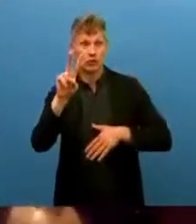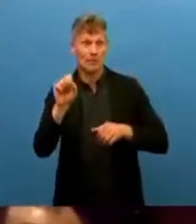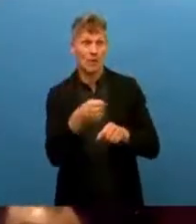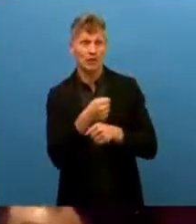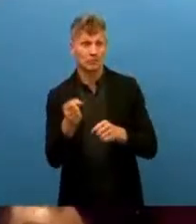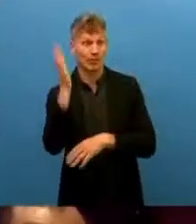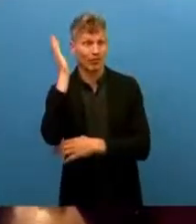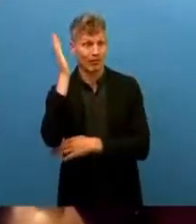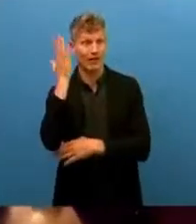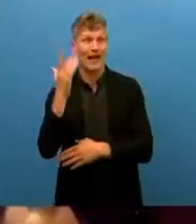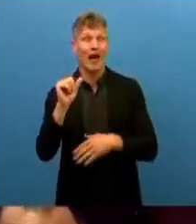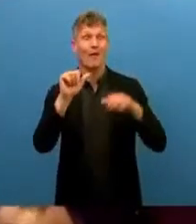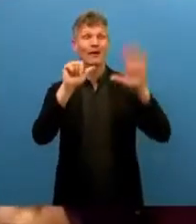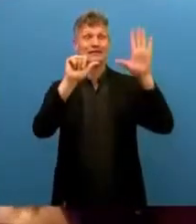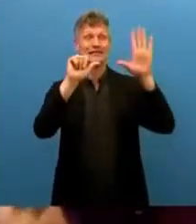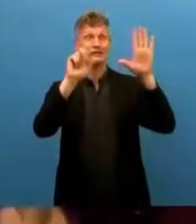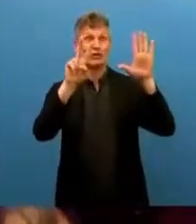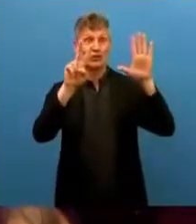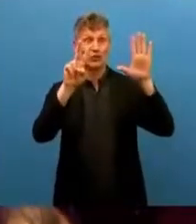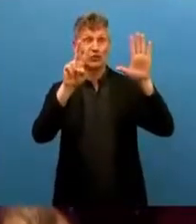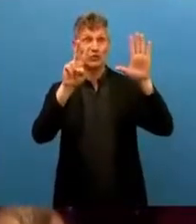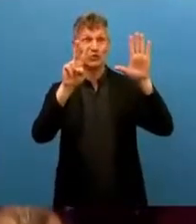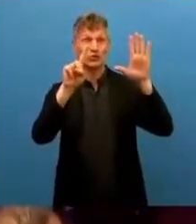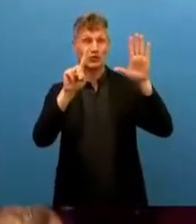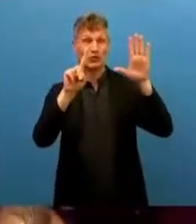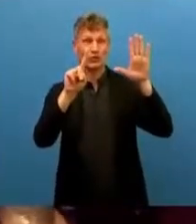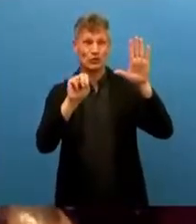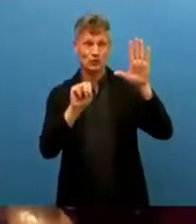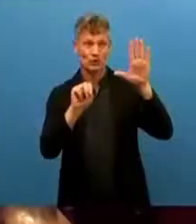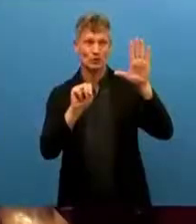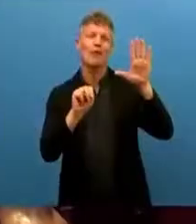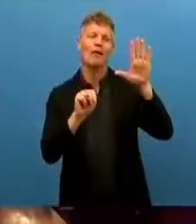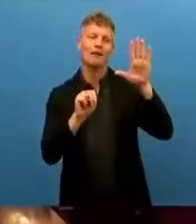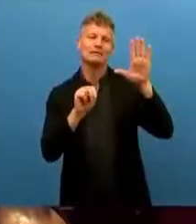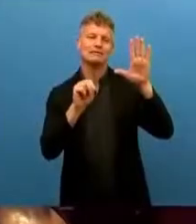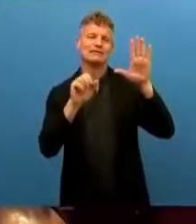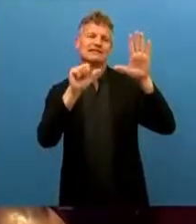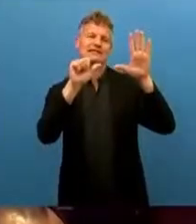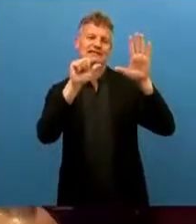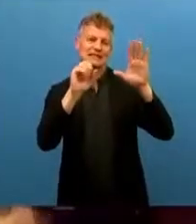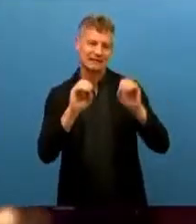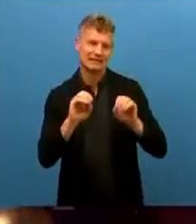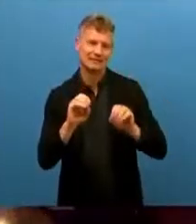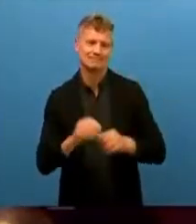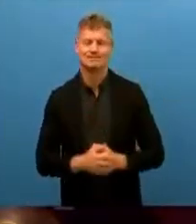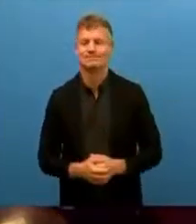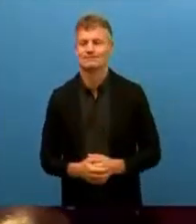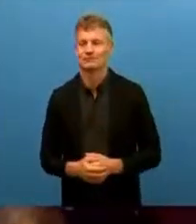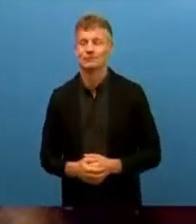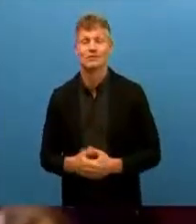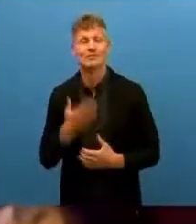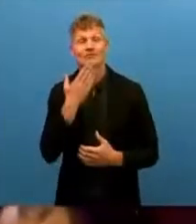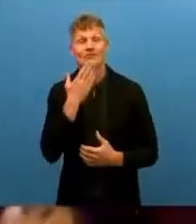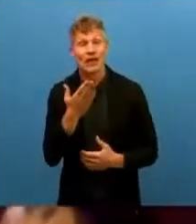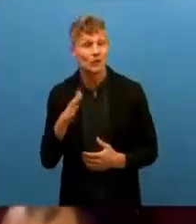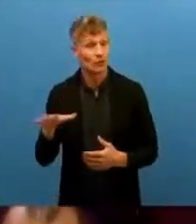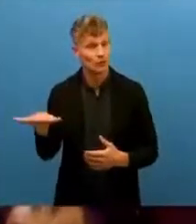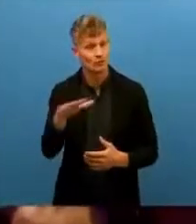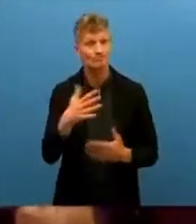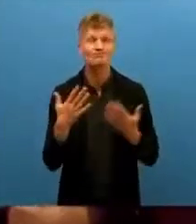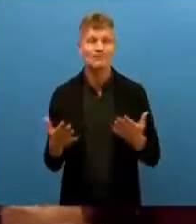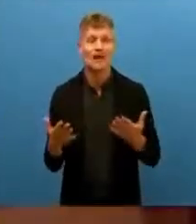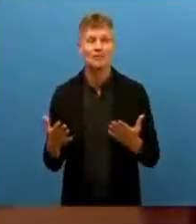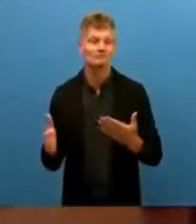for all of the interventions that were made and the forthcoming interventions. Thank you, everyone. The session's